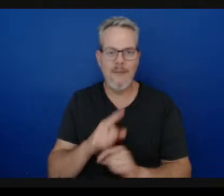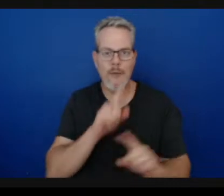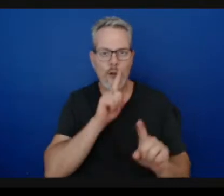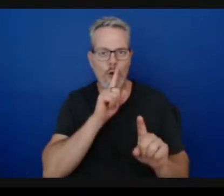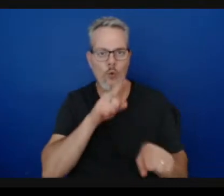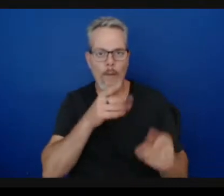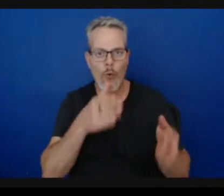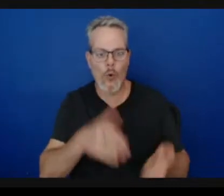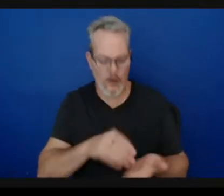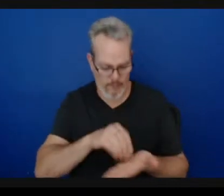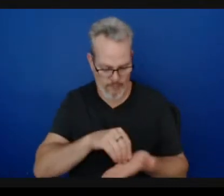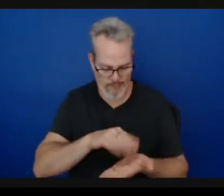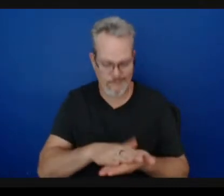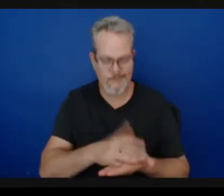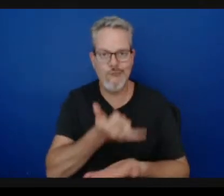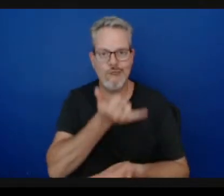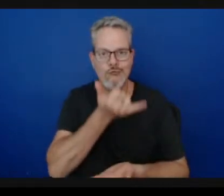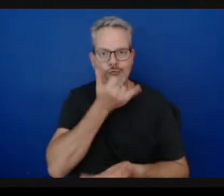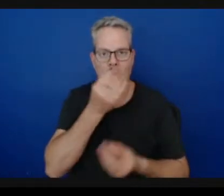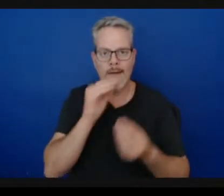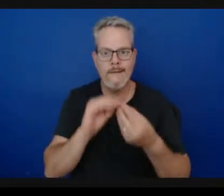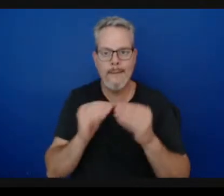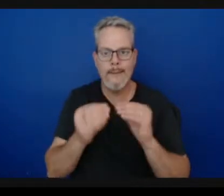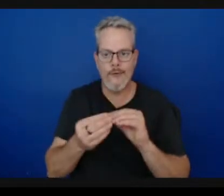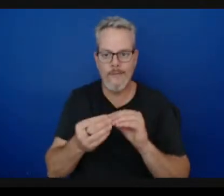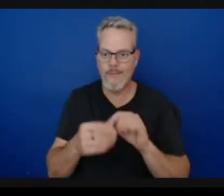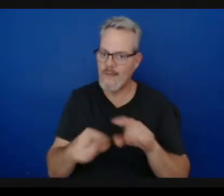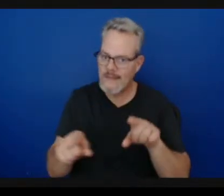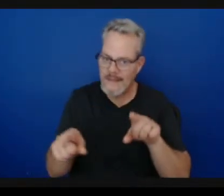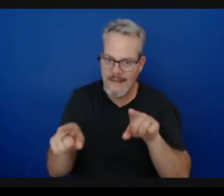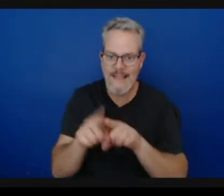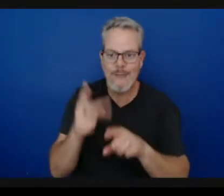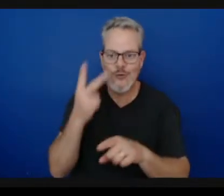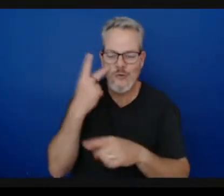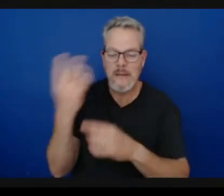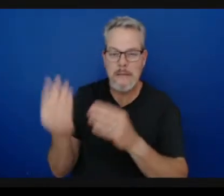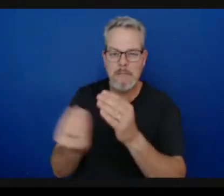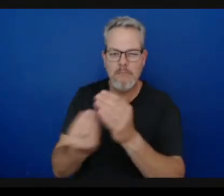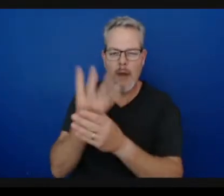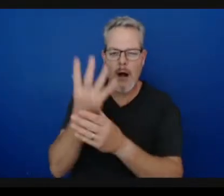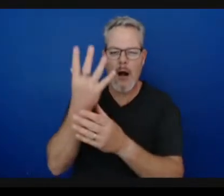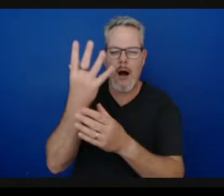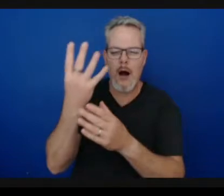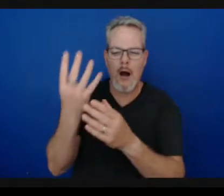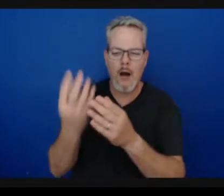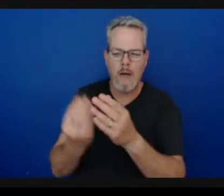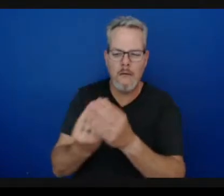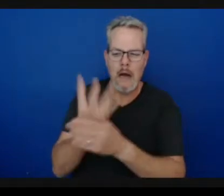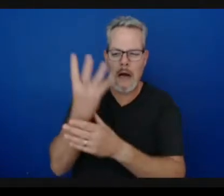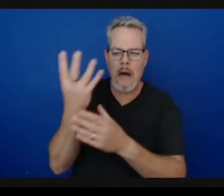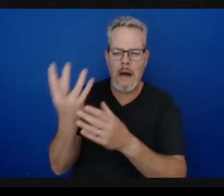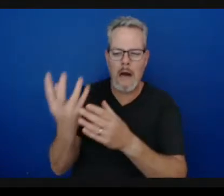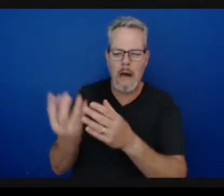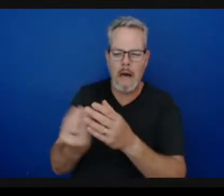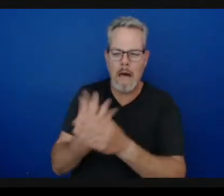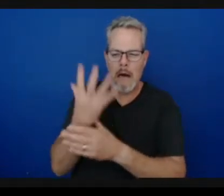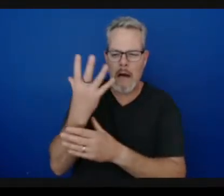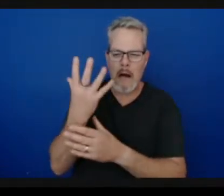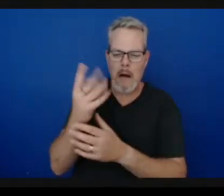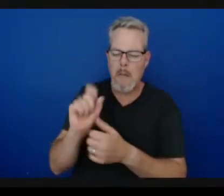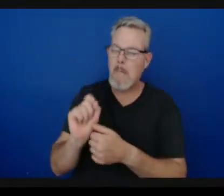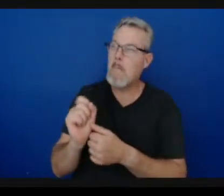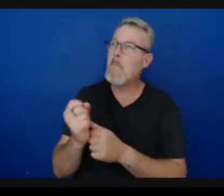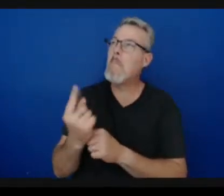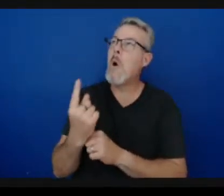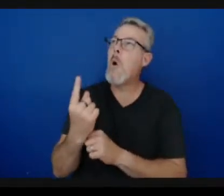think. Same clip of the lava going over that little road cut, the high bursts of